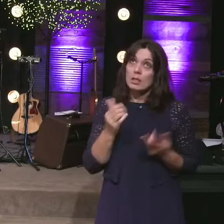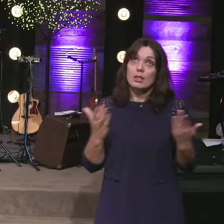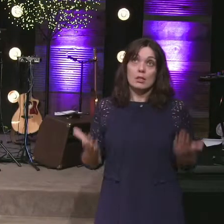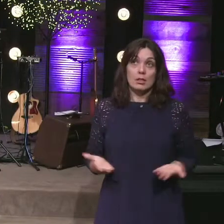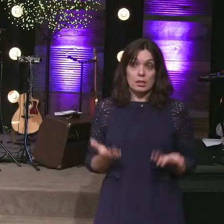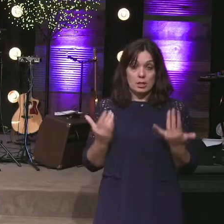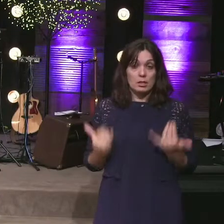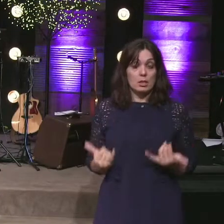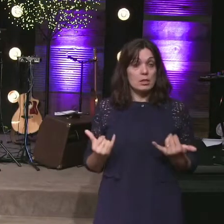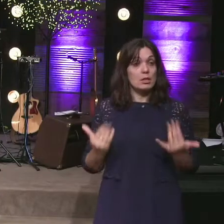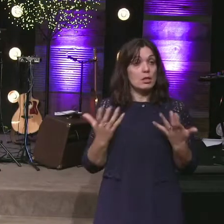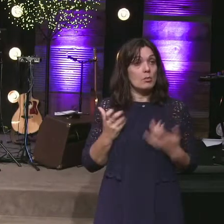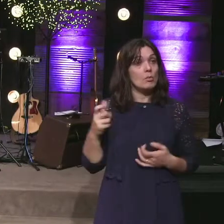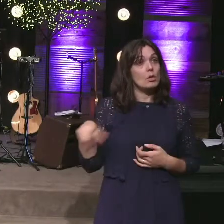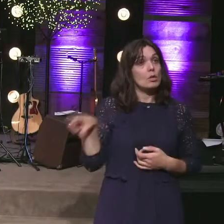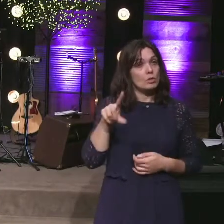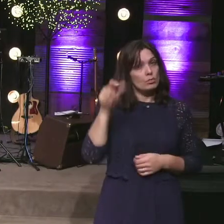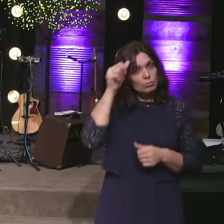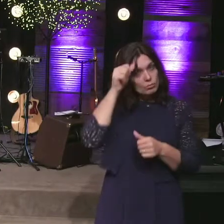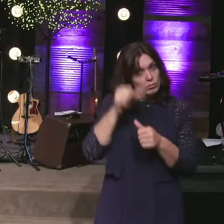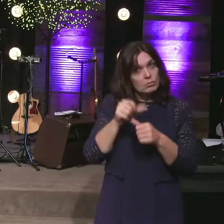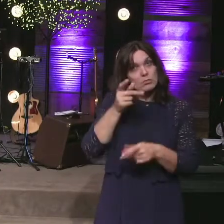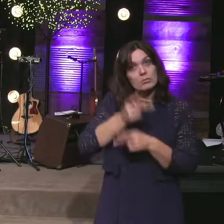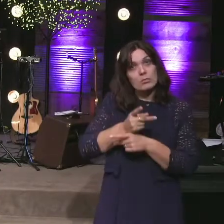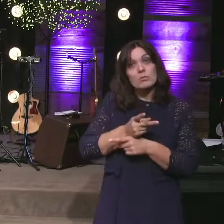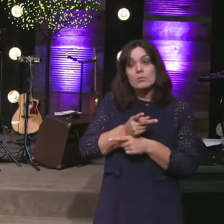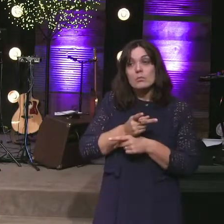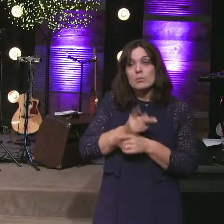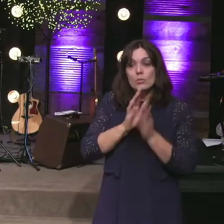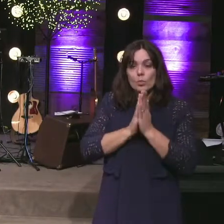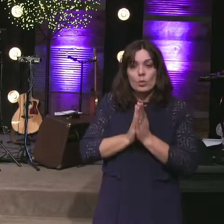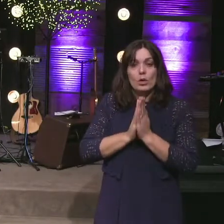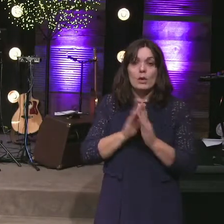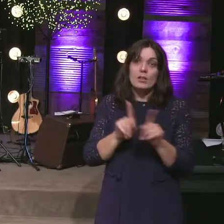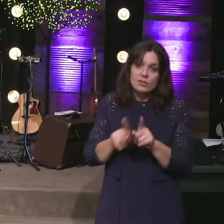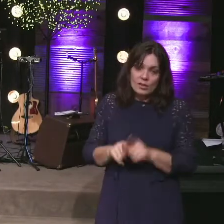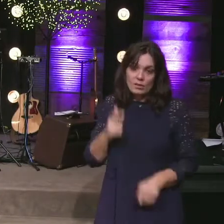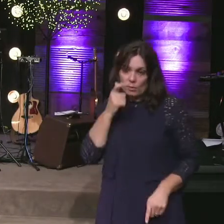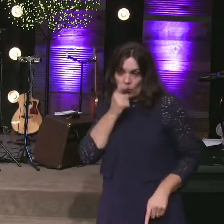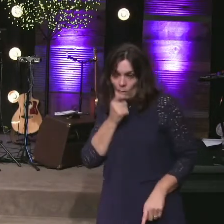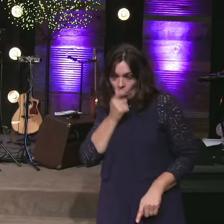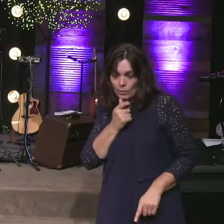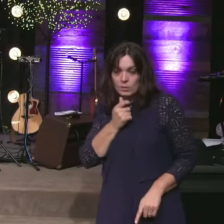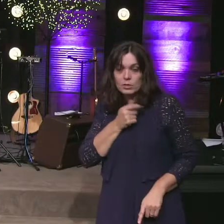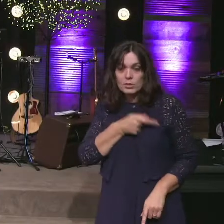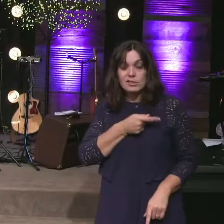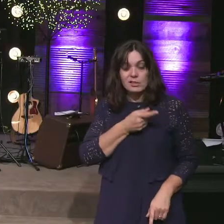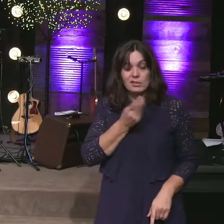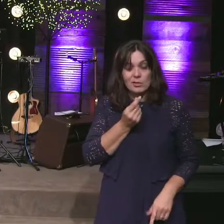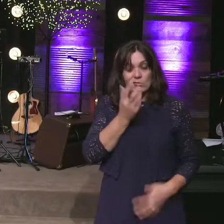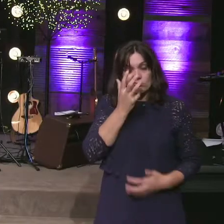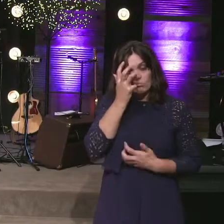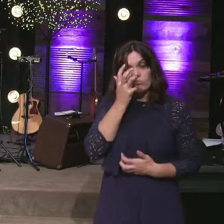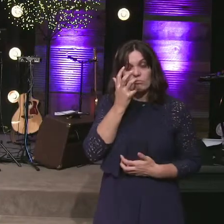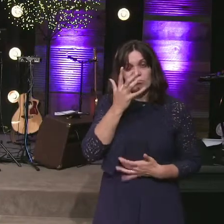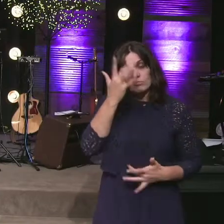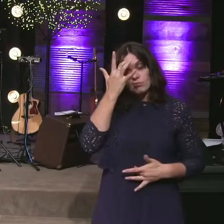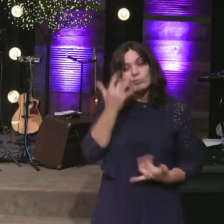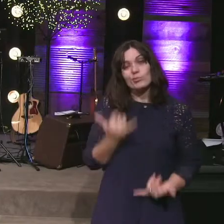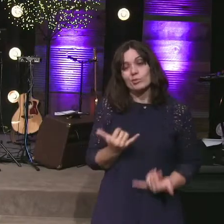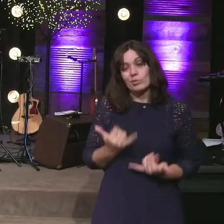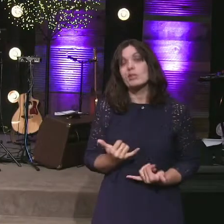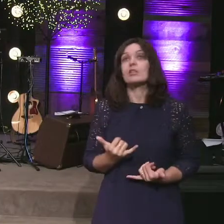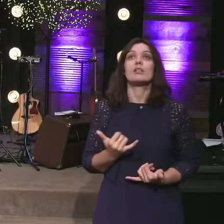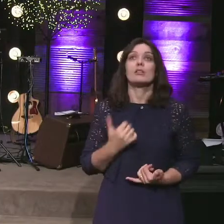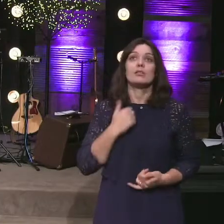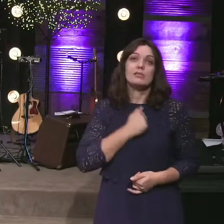I want you to keep him in your prayers. He's also caught a bit of a cold this weekend, so he's kind of miserable right now. I'm